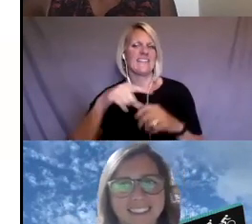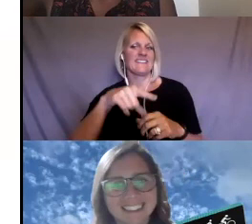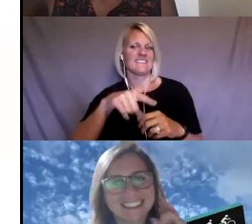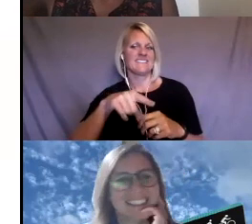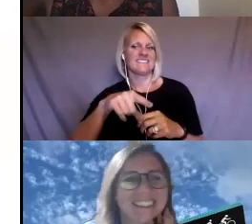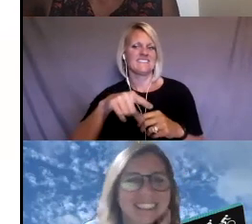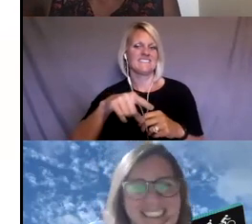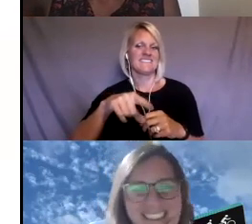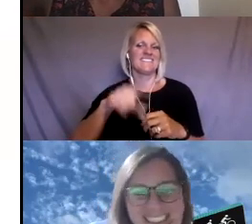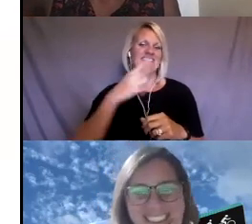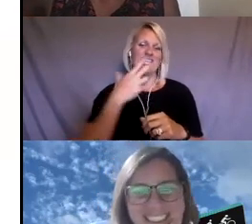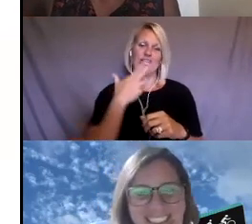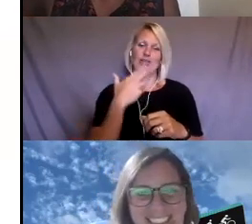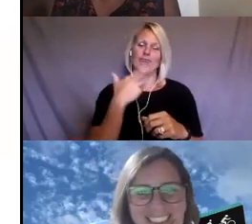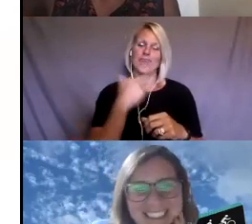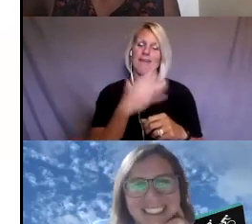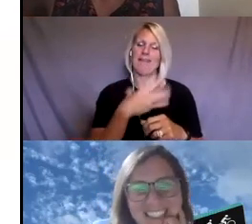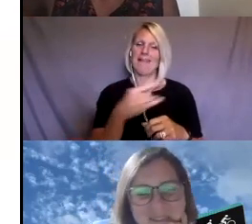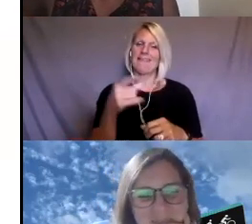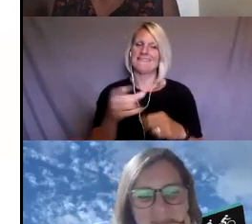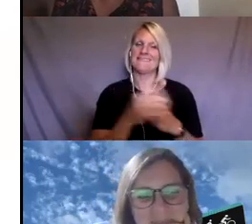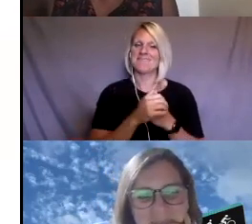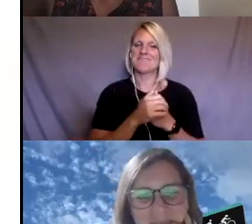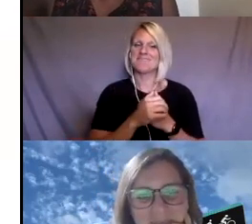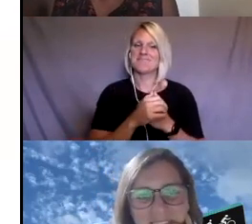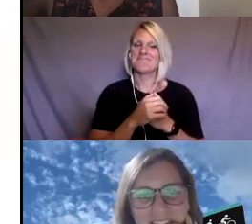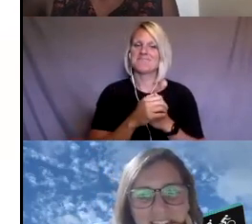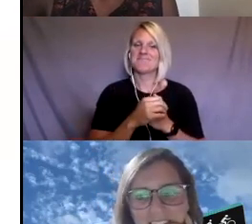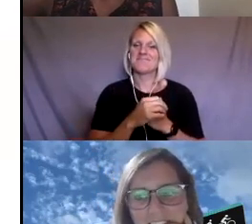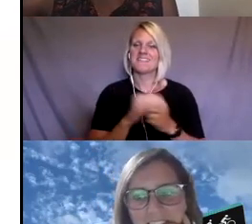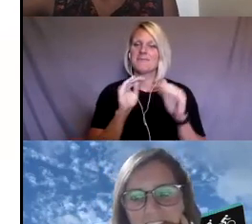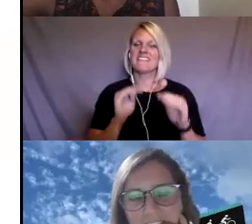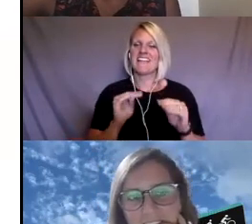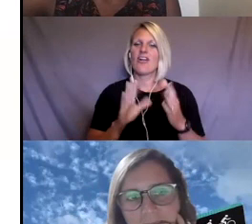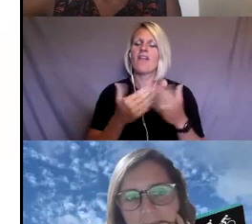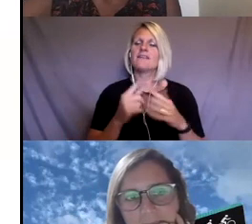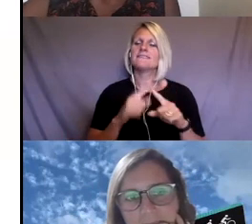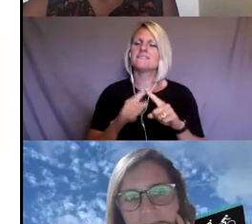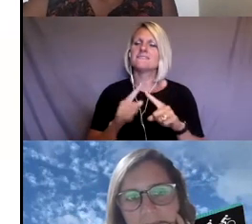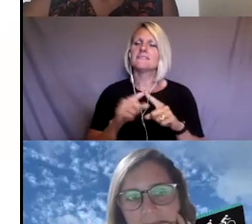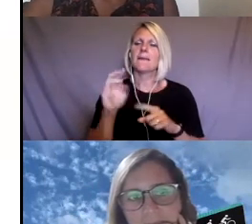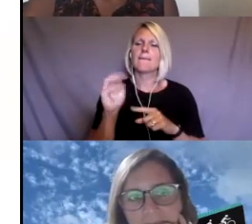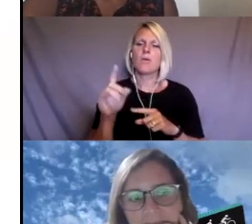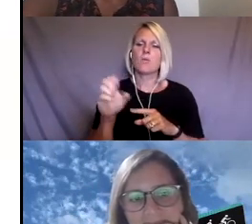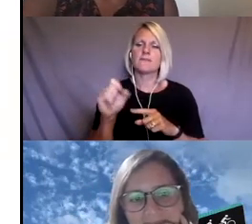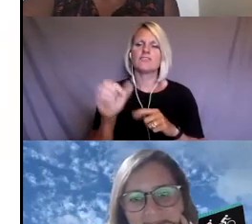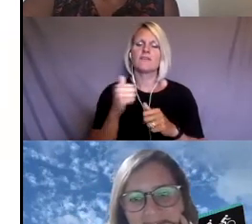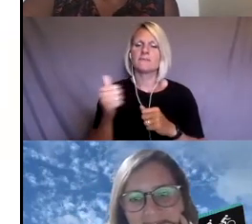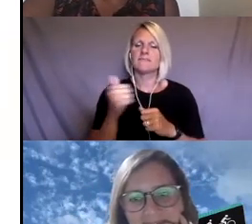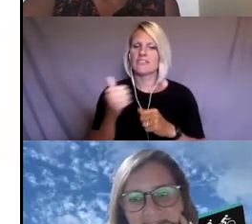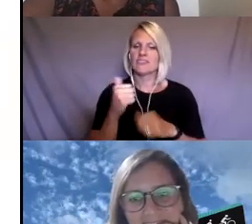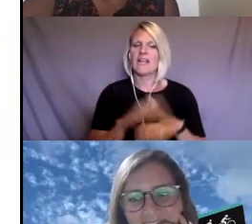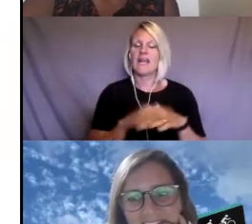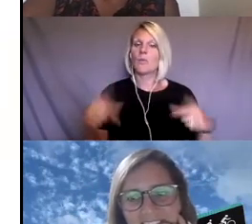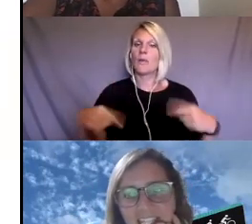was really cute. I like that, how she put together this last slide, all these different modes of transportation on wheels.